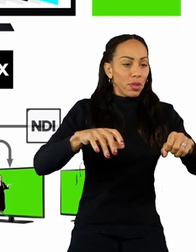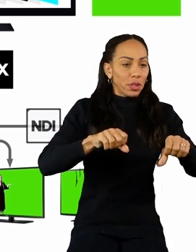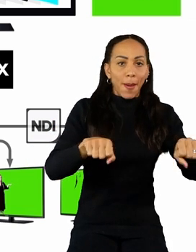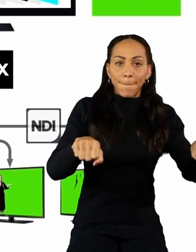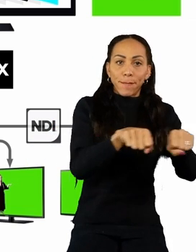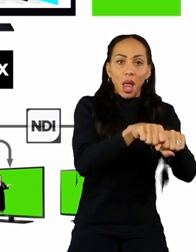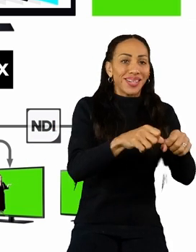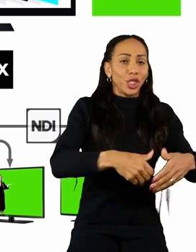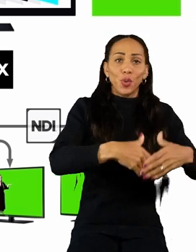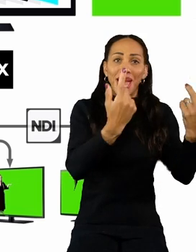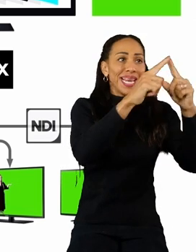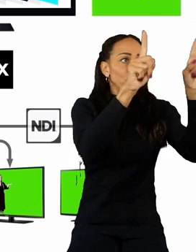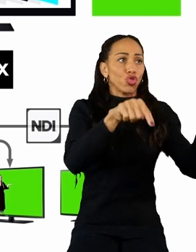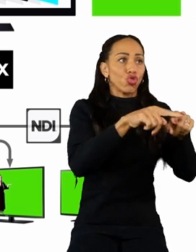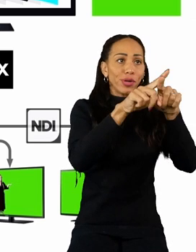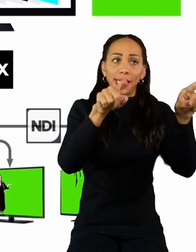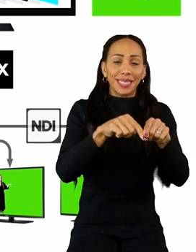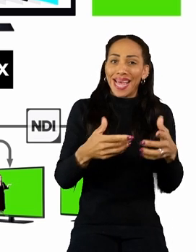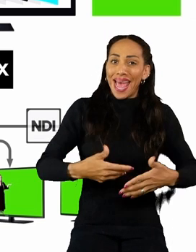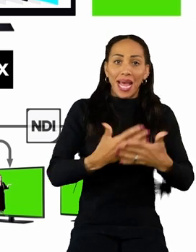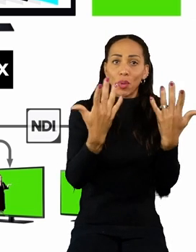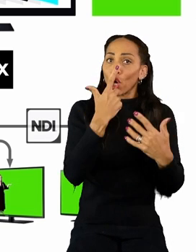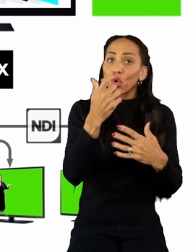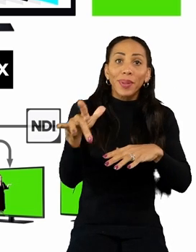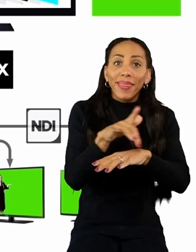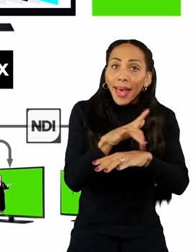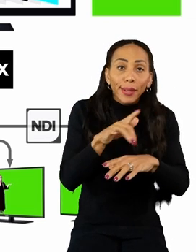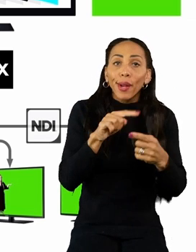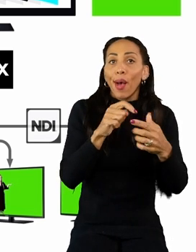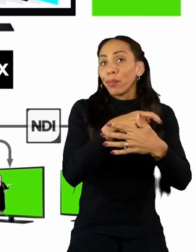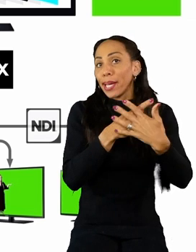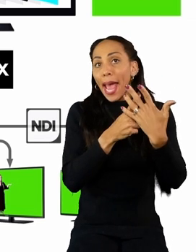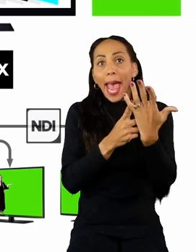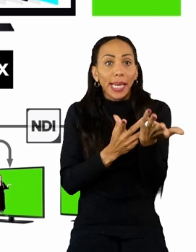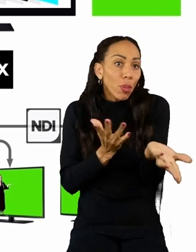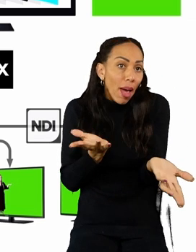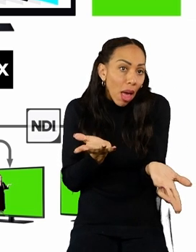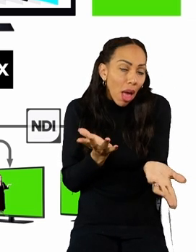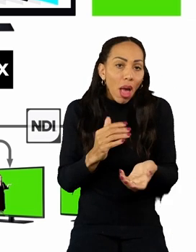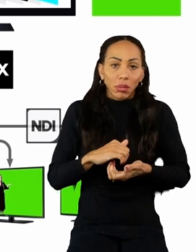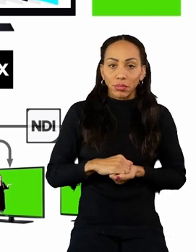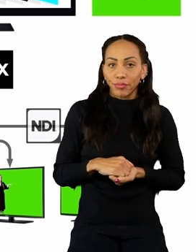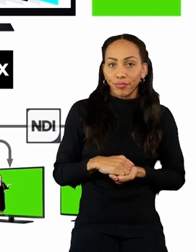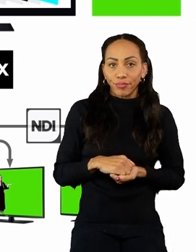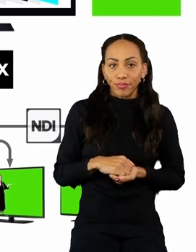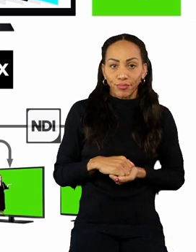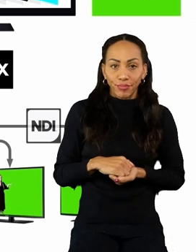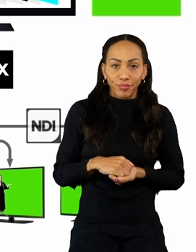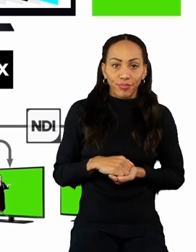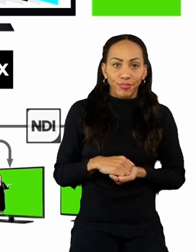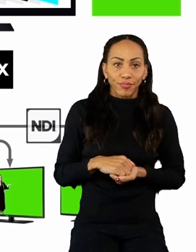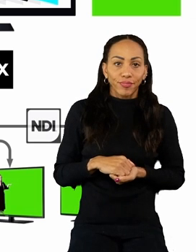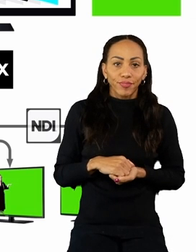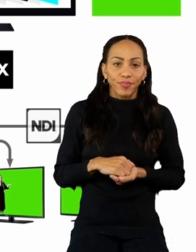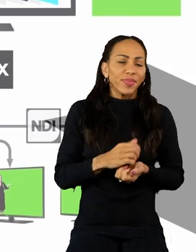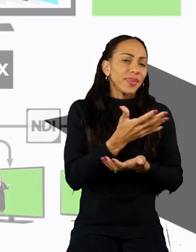network cables, through a network hub, and just patch it through to screens anywhere you want it in a space. So it